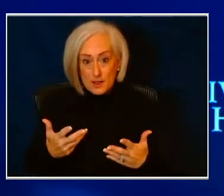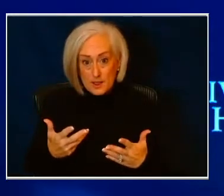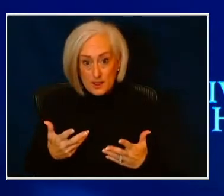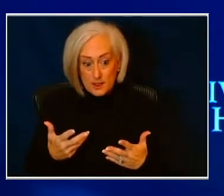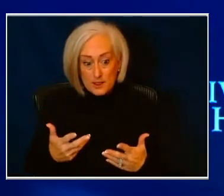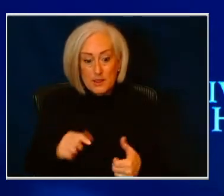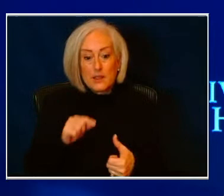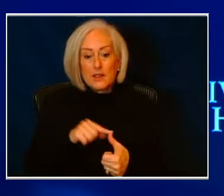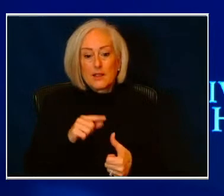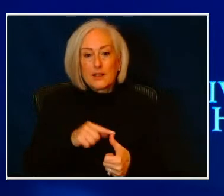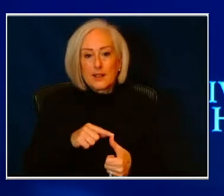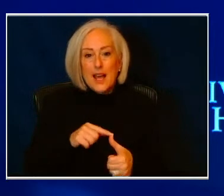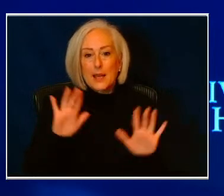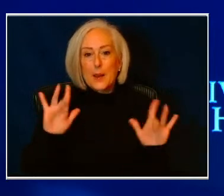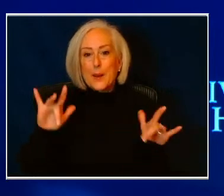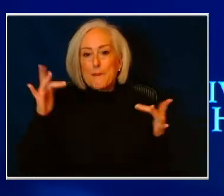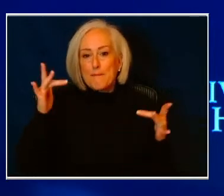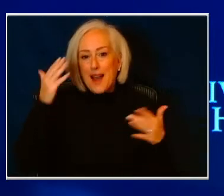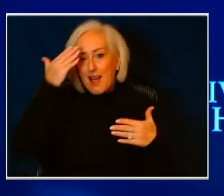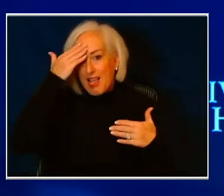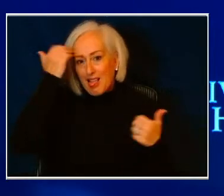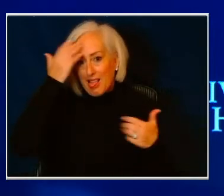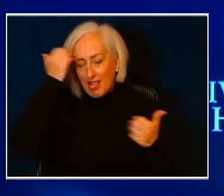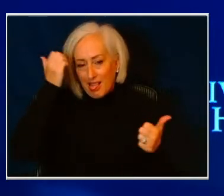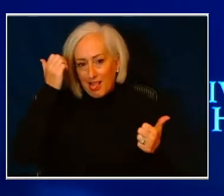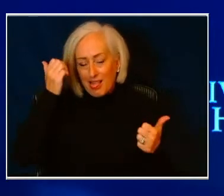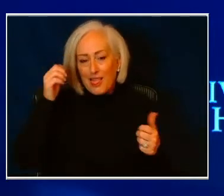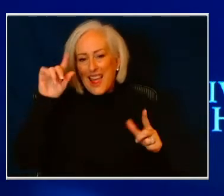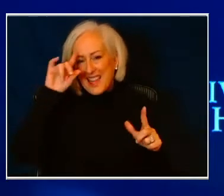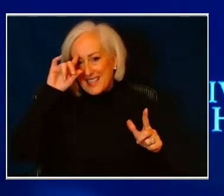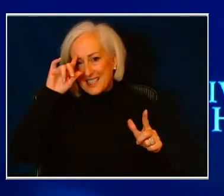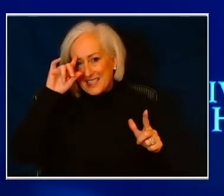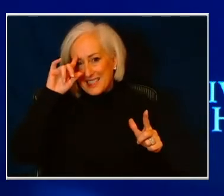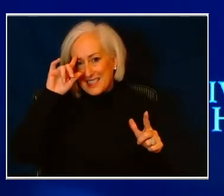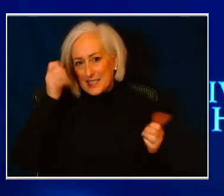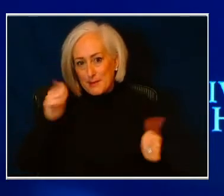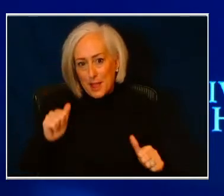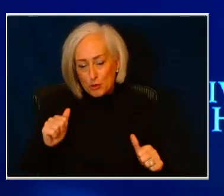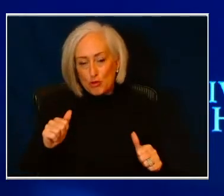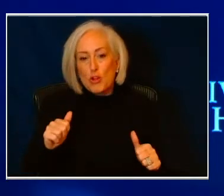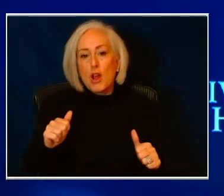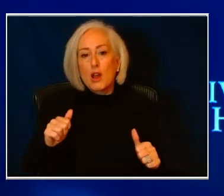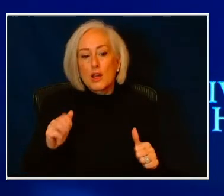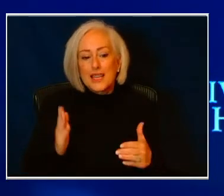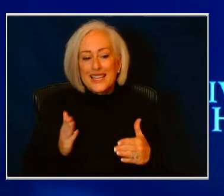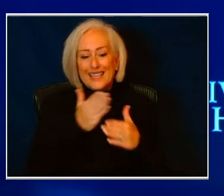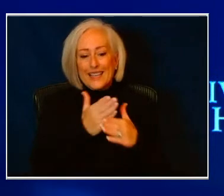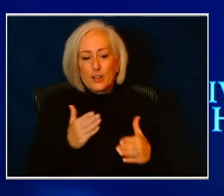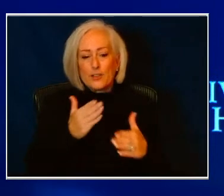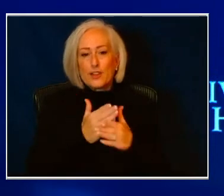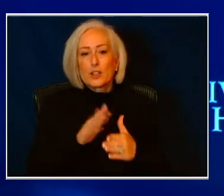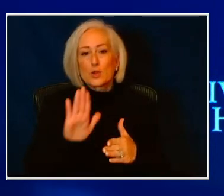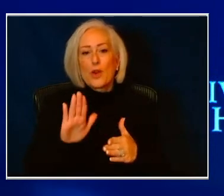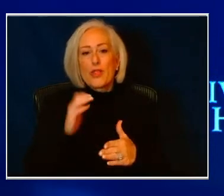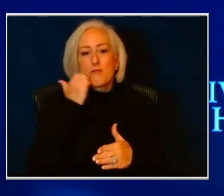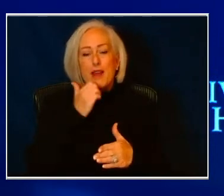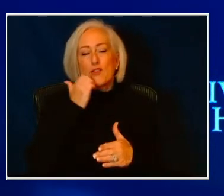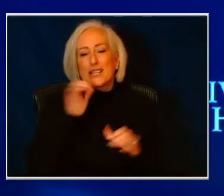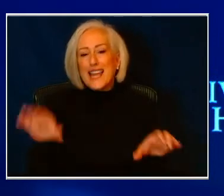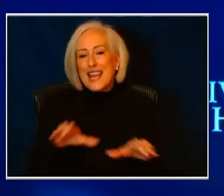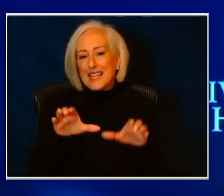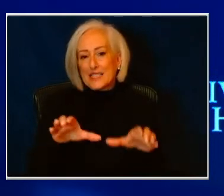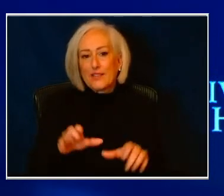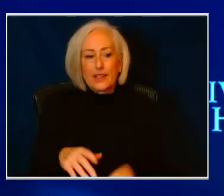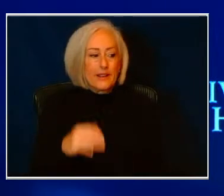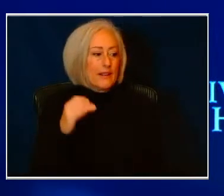mild cognitive impairment and dementia, it's when it's beginning to interfere with their usual activities. So something they've always done well,